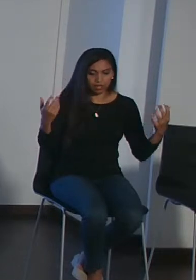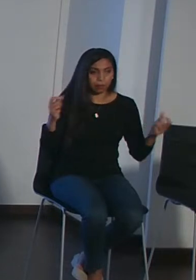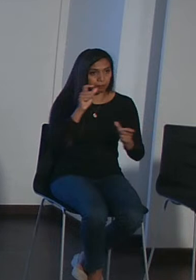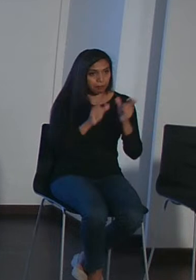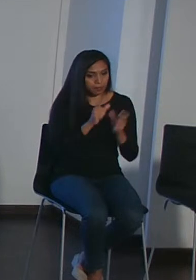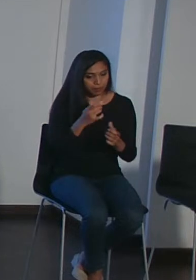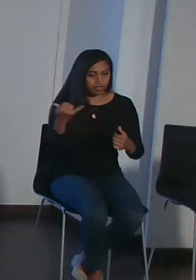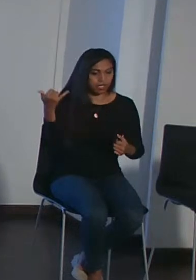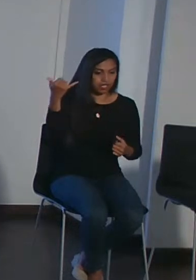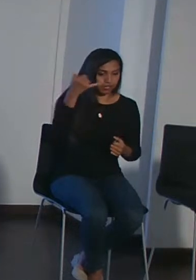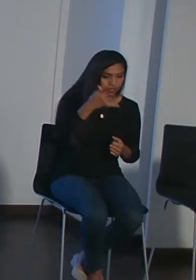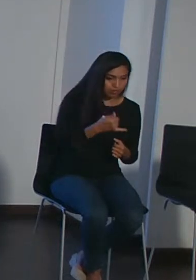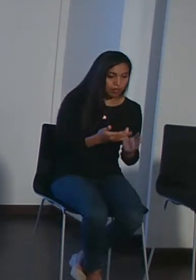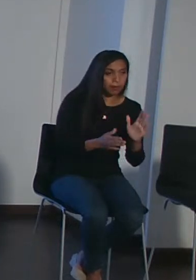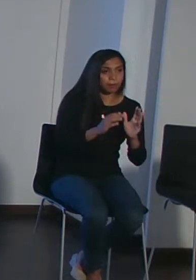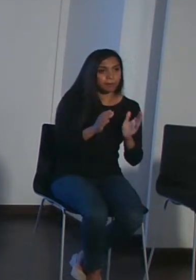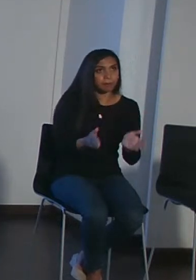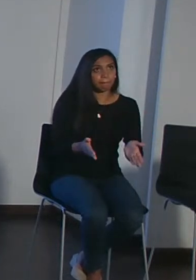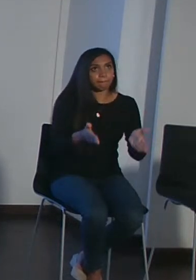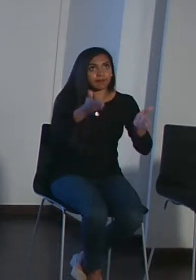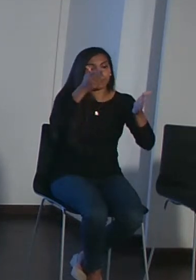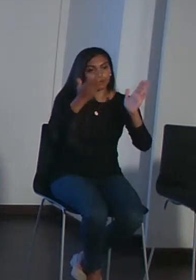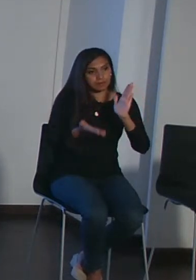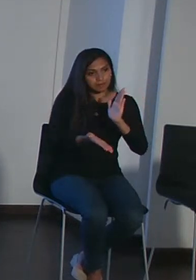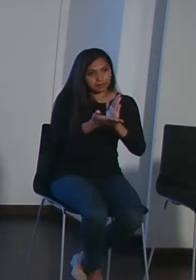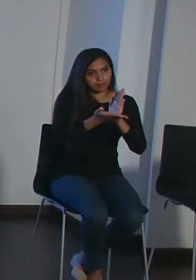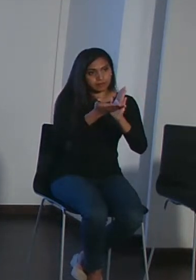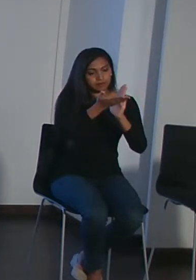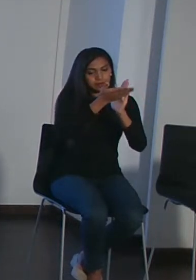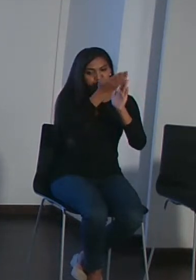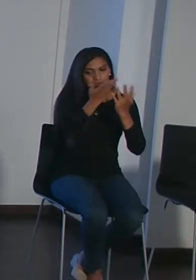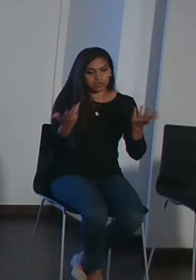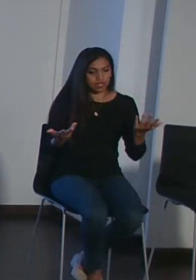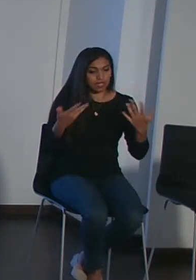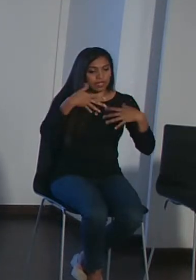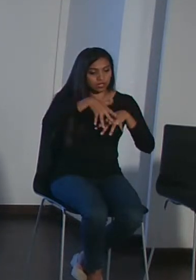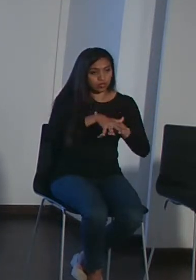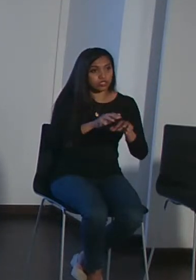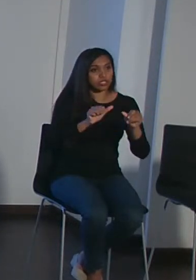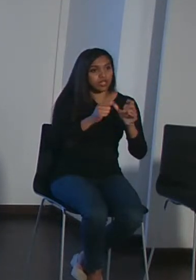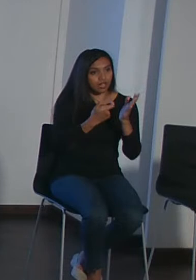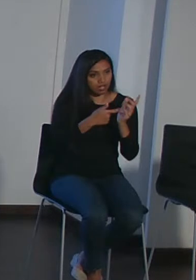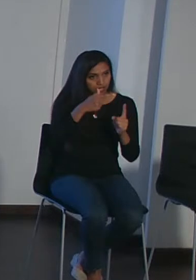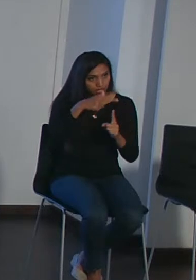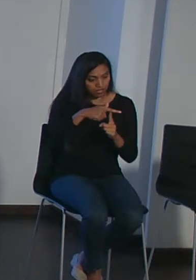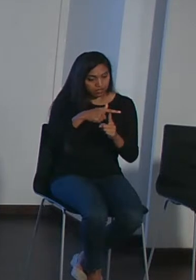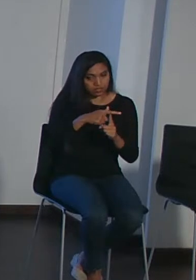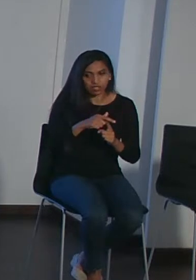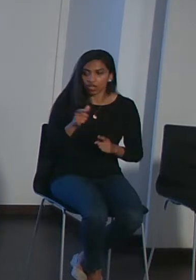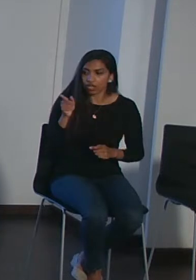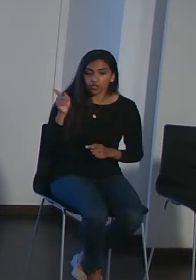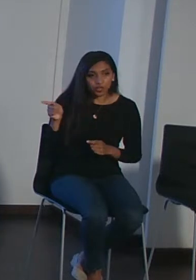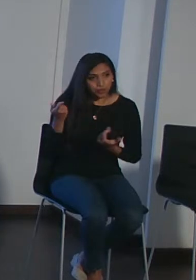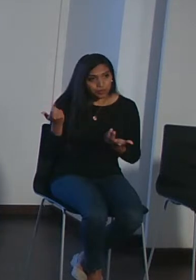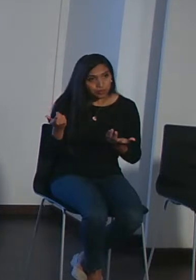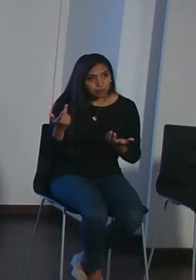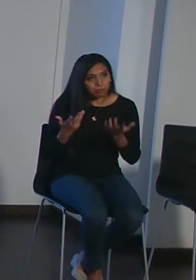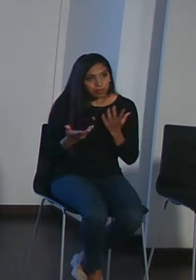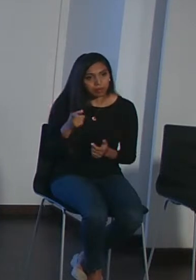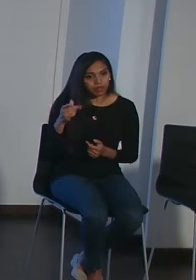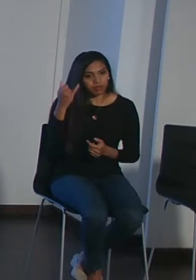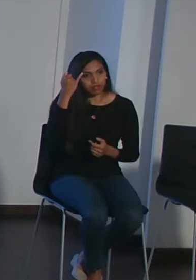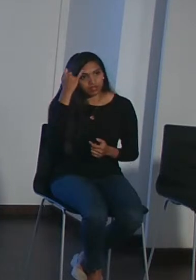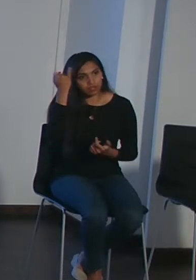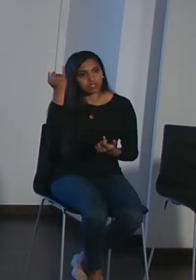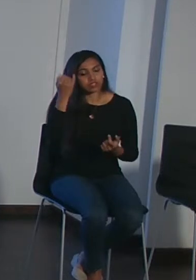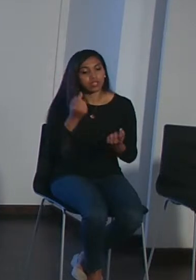equally guilty of exclusion at the most visible levels. So, your approach to curation and to